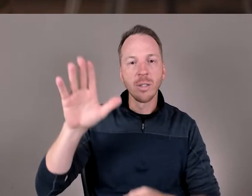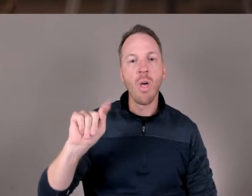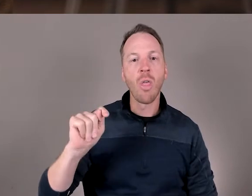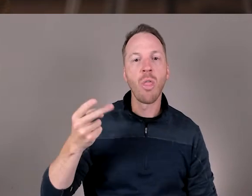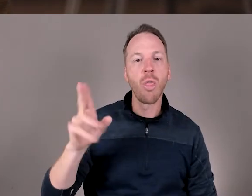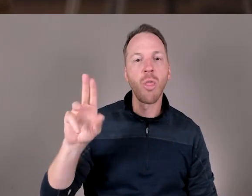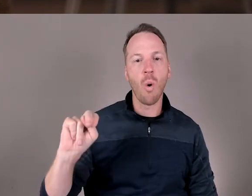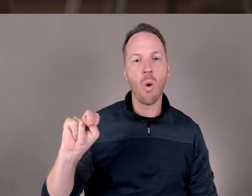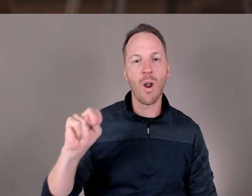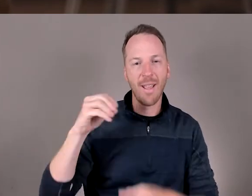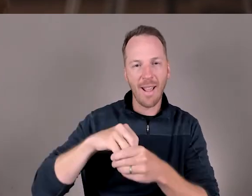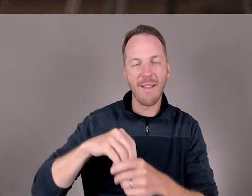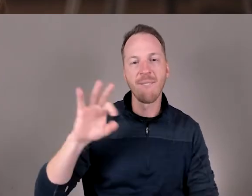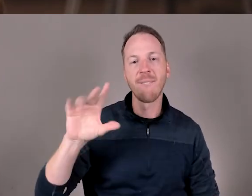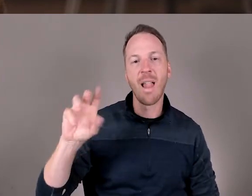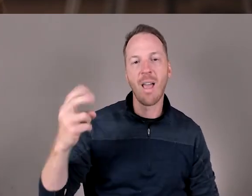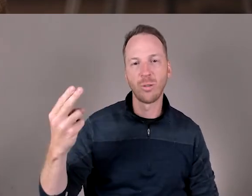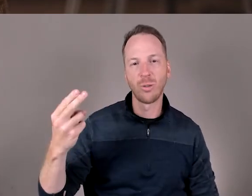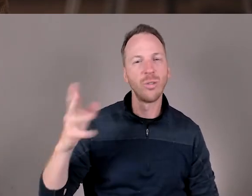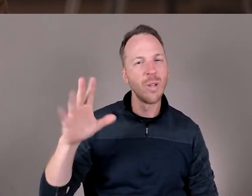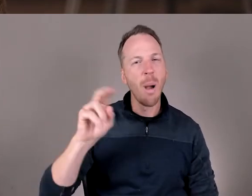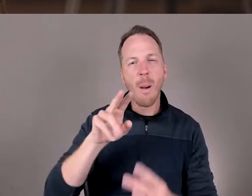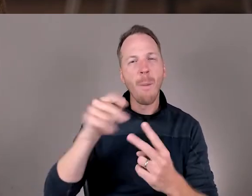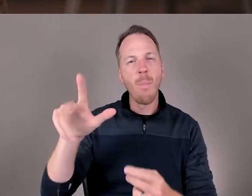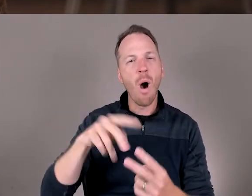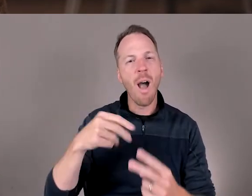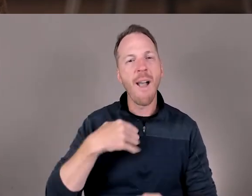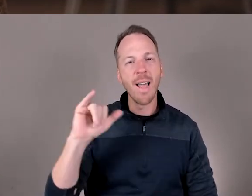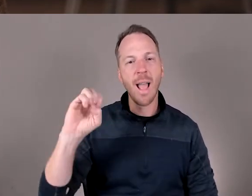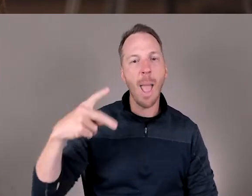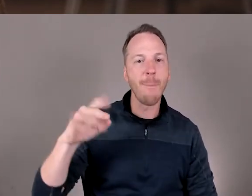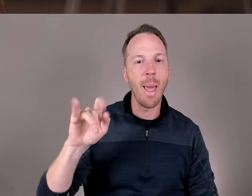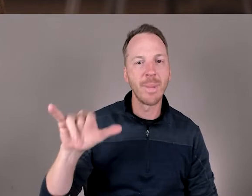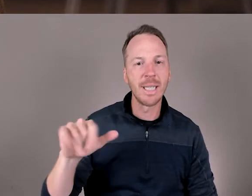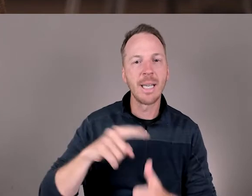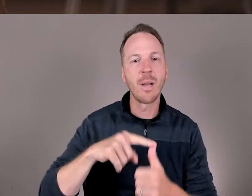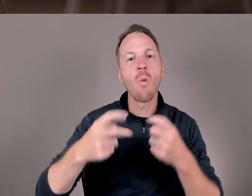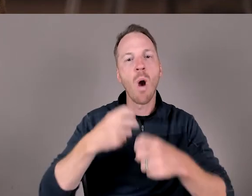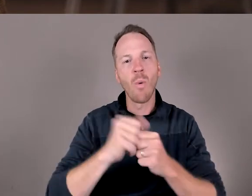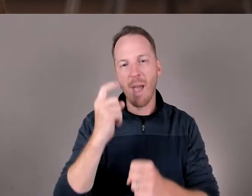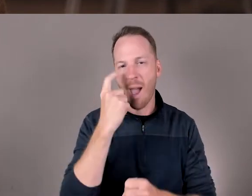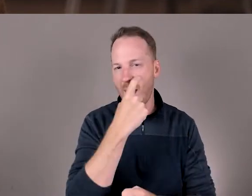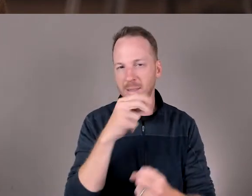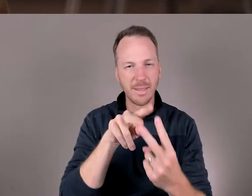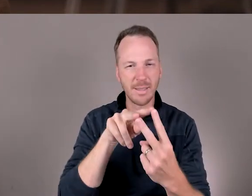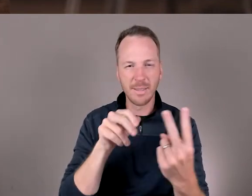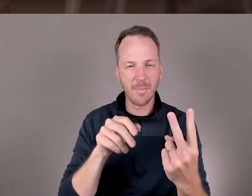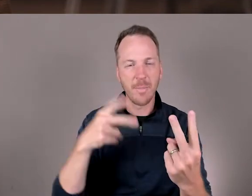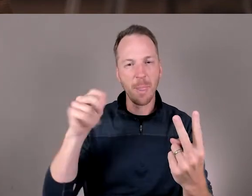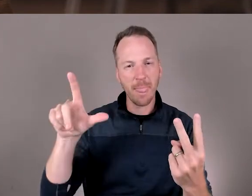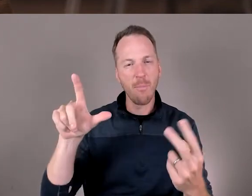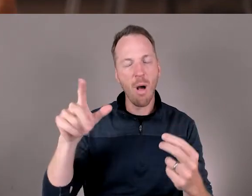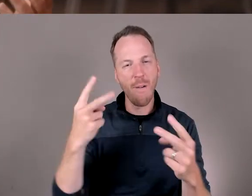flesh. We've talked about this before. Paul either suffered from epilepsy or he had problems with his eyes. But Paul